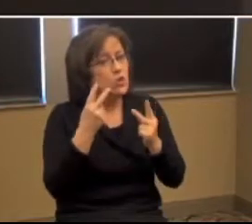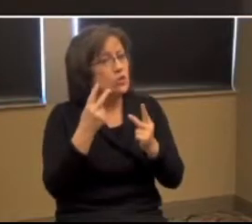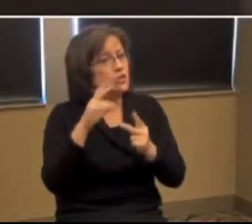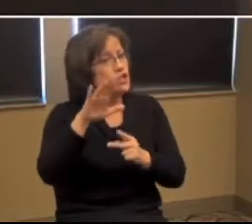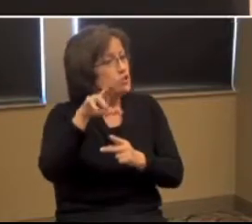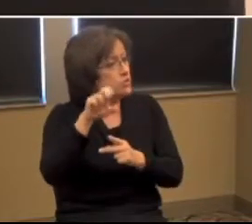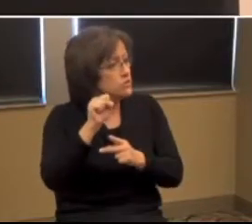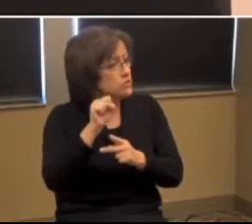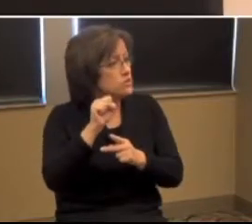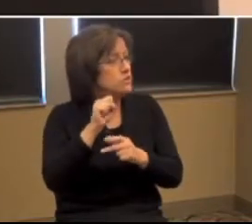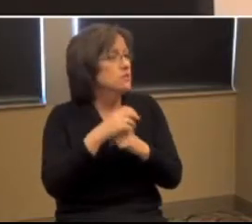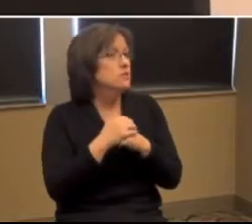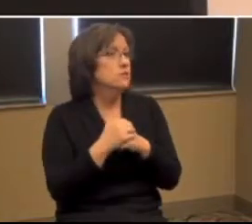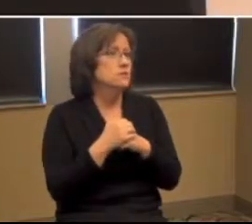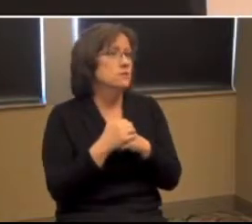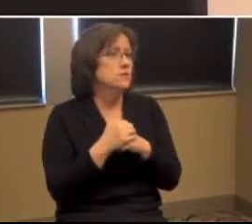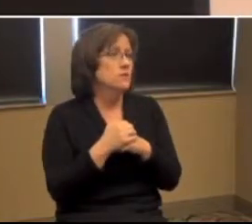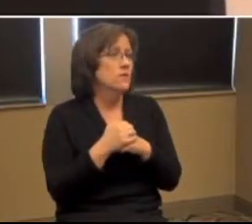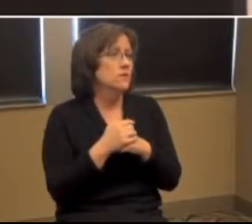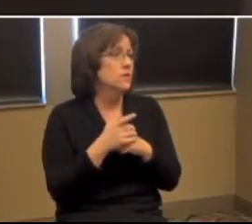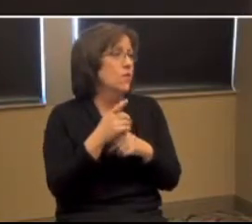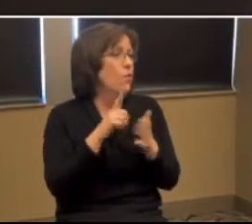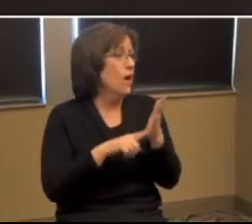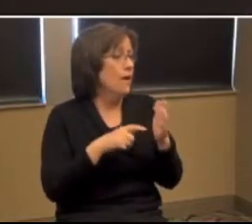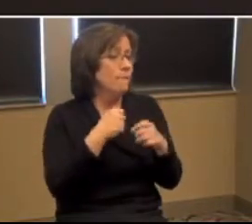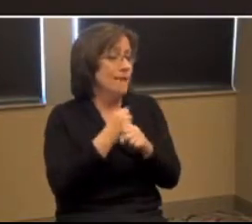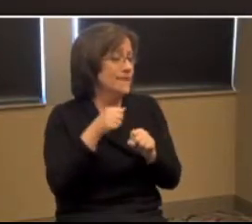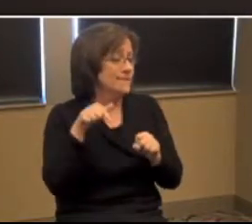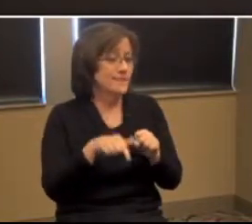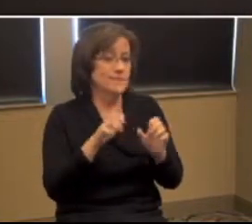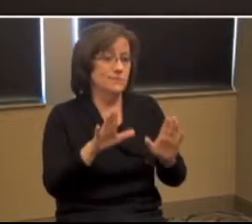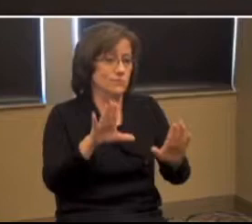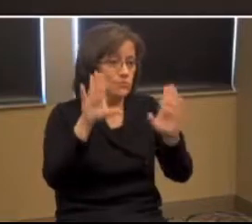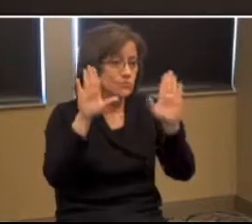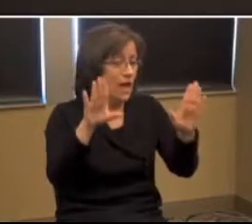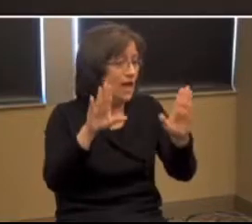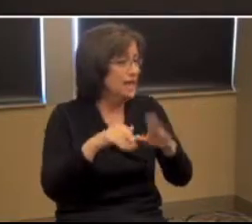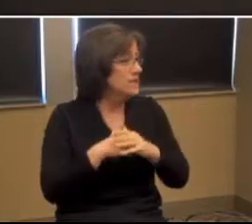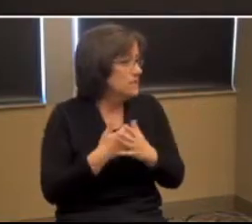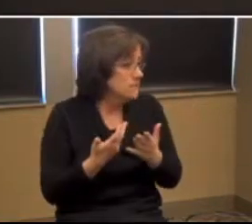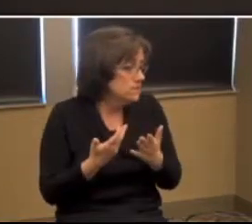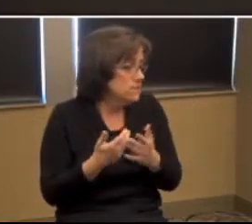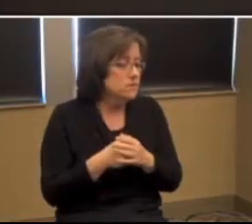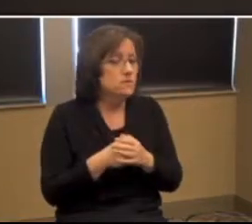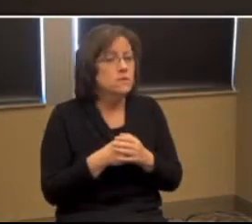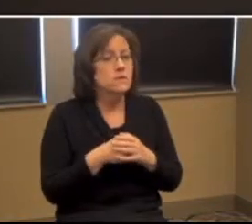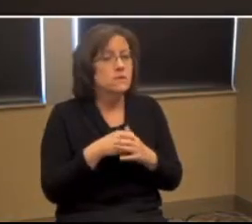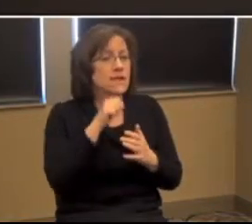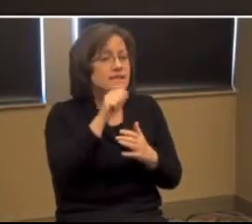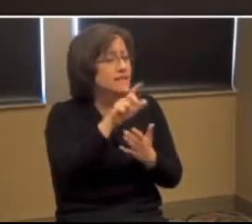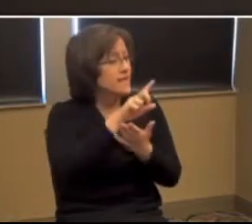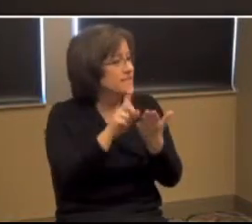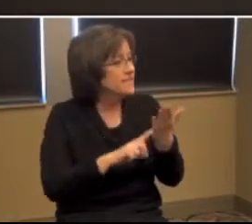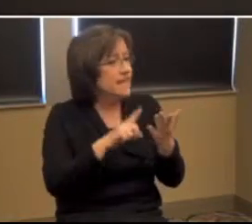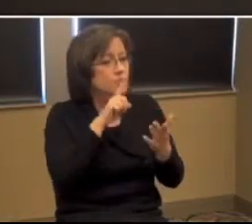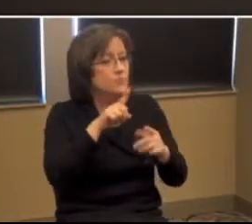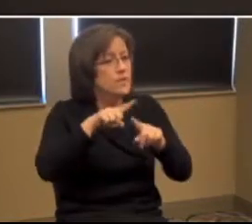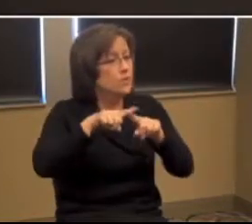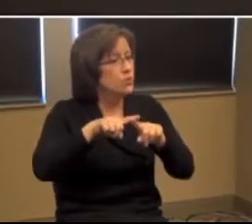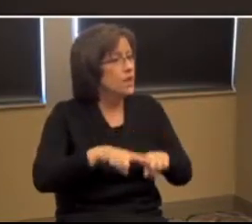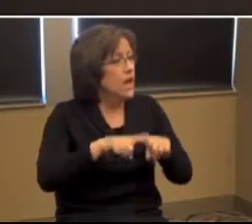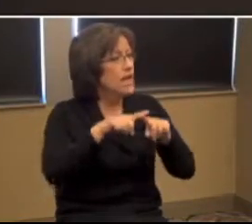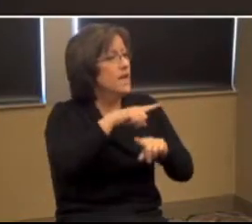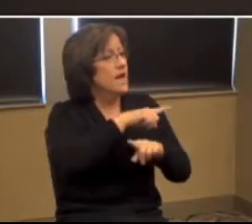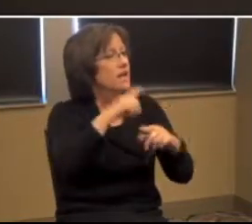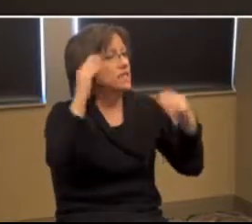systems, what makes it such a great intervention, is that it is not designed to be reliant on adult